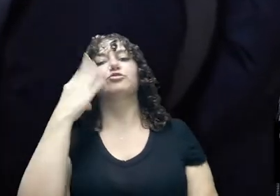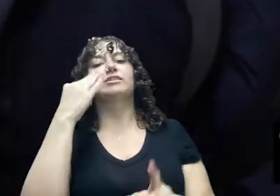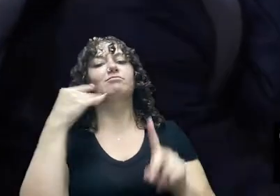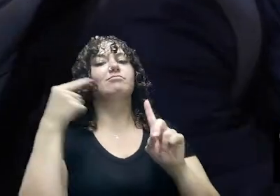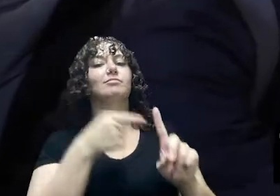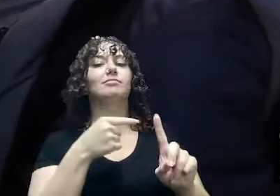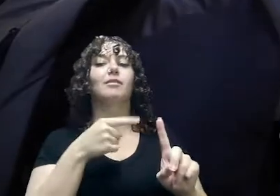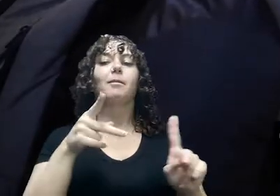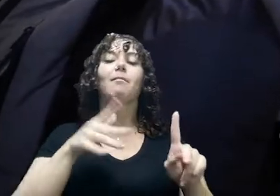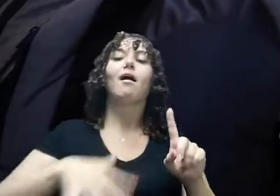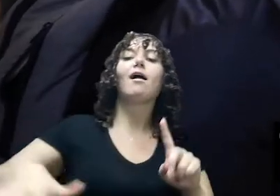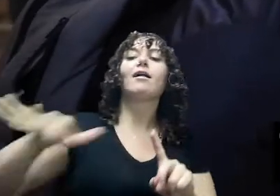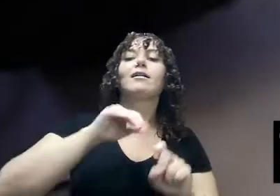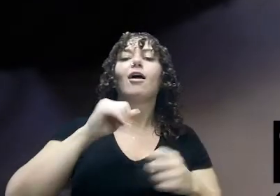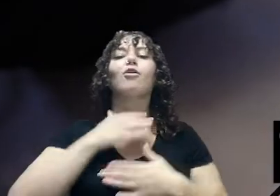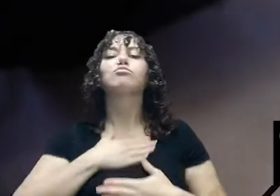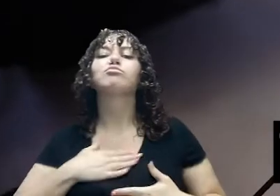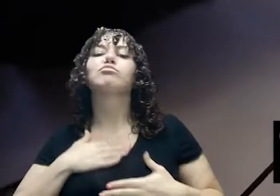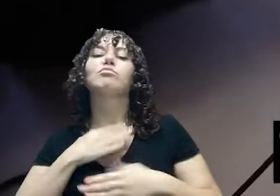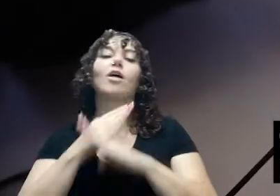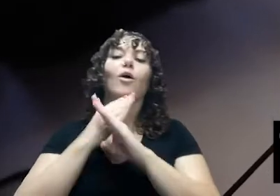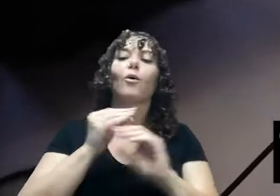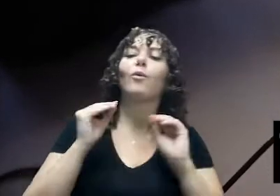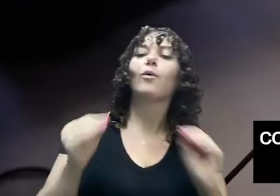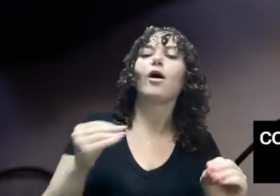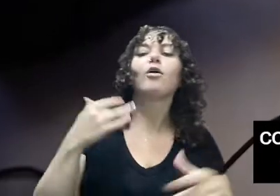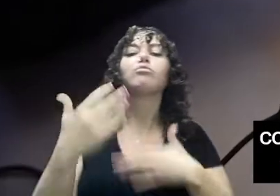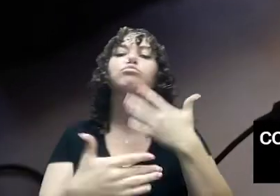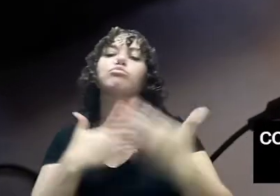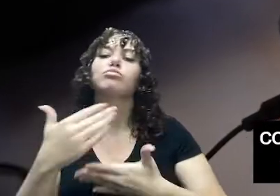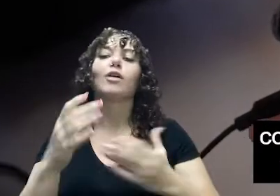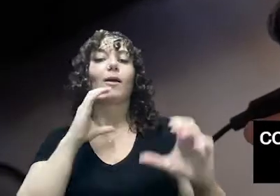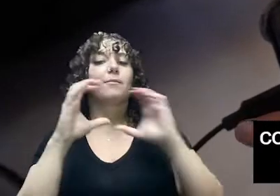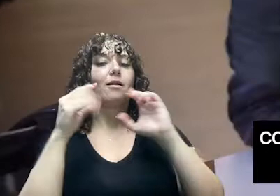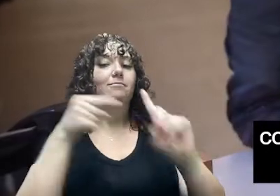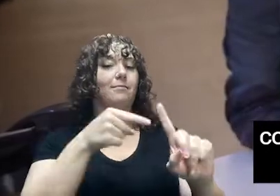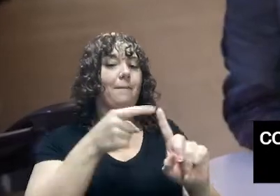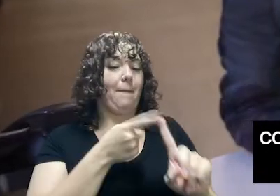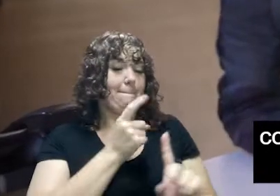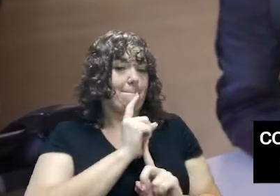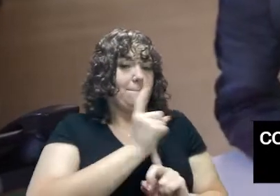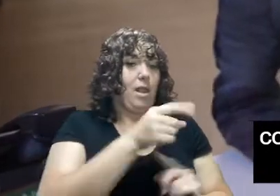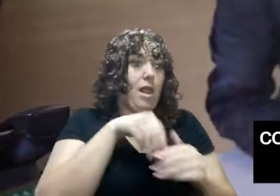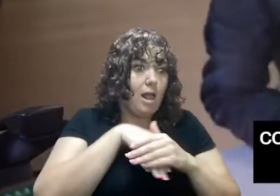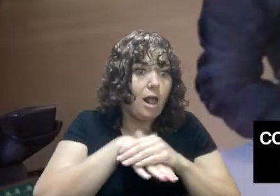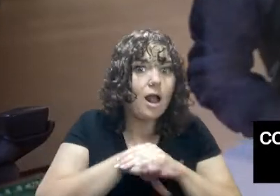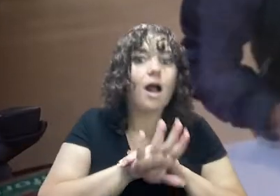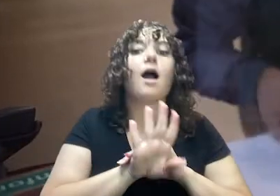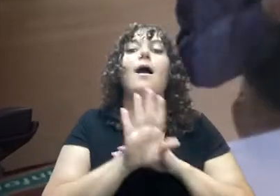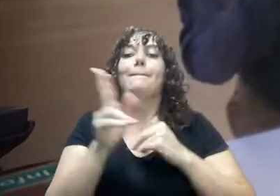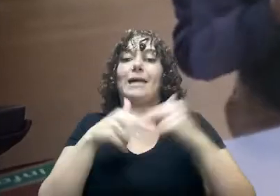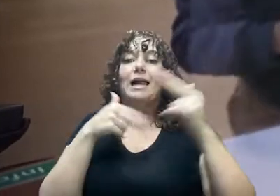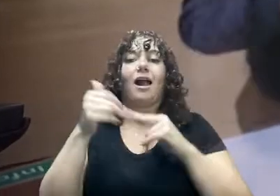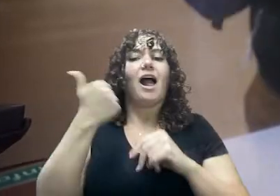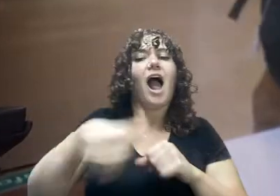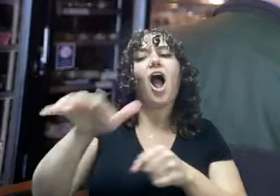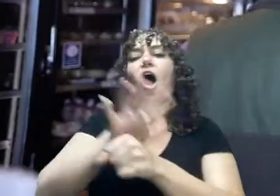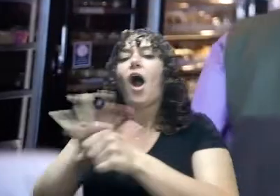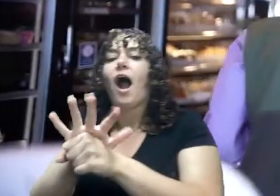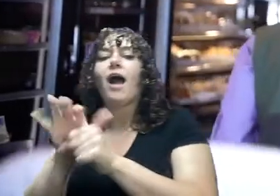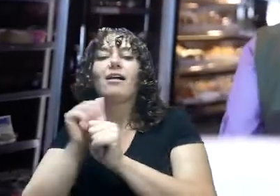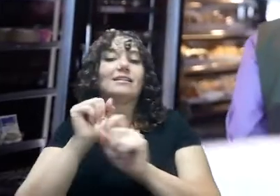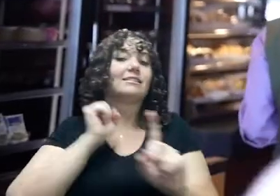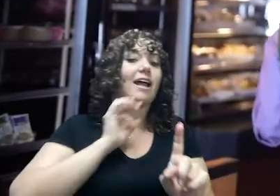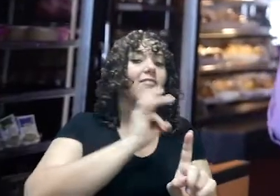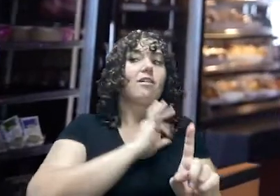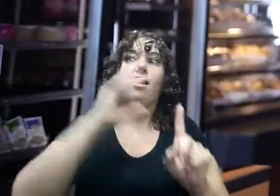Create experiences where all people can enjoy barrier-free communication from the moment someone enters the building to when they arrive at any